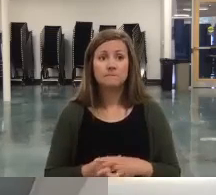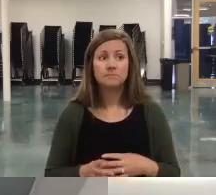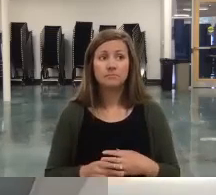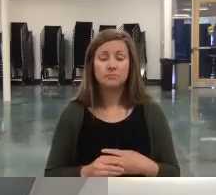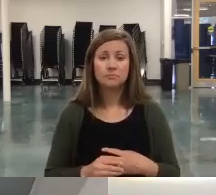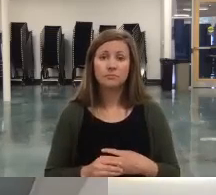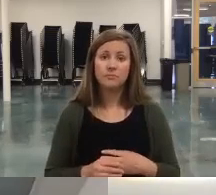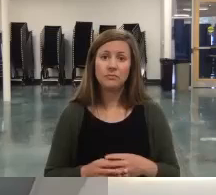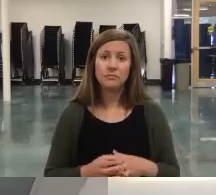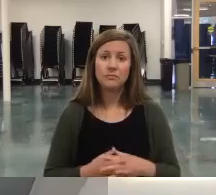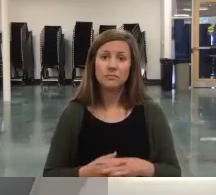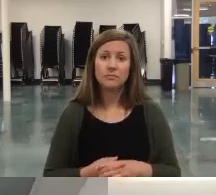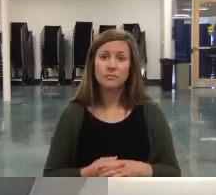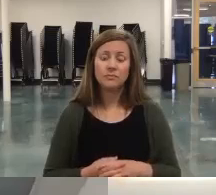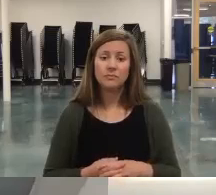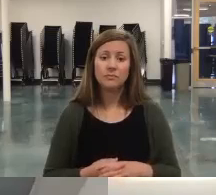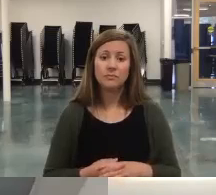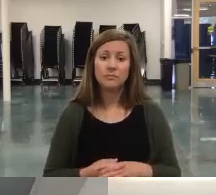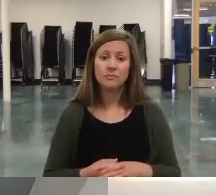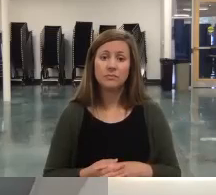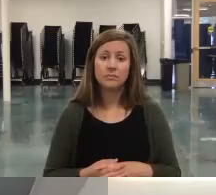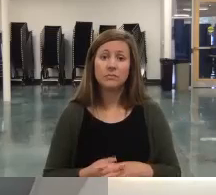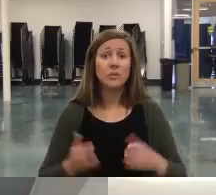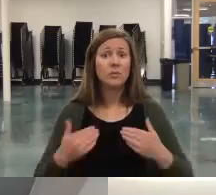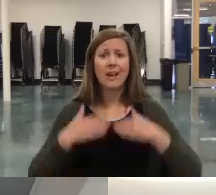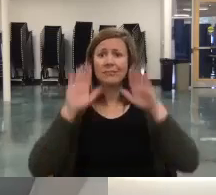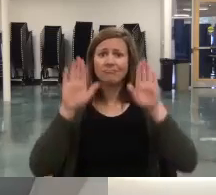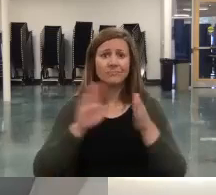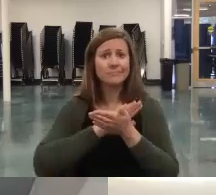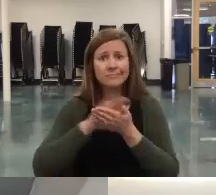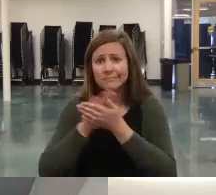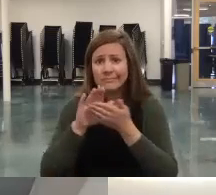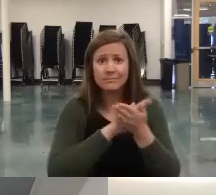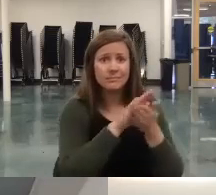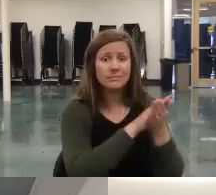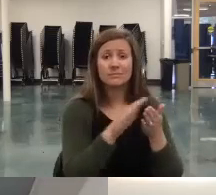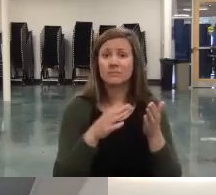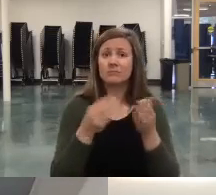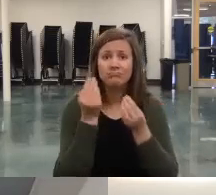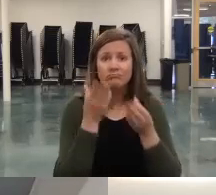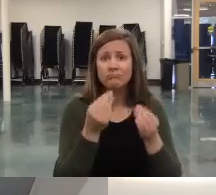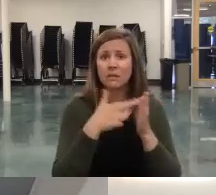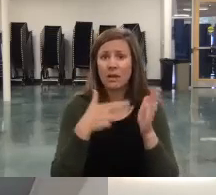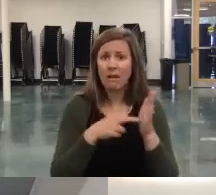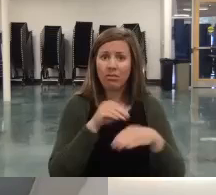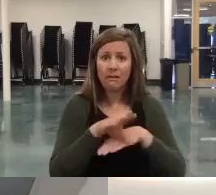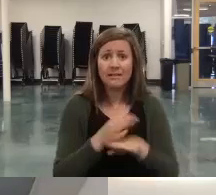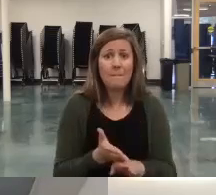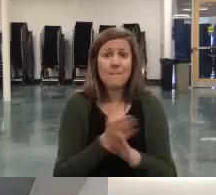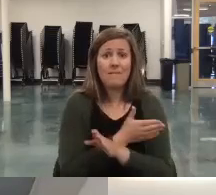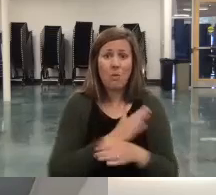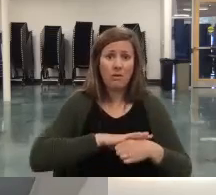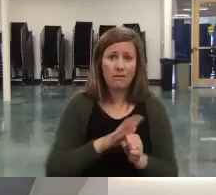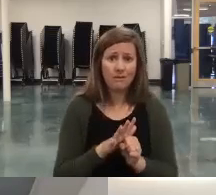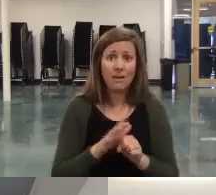We had excellent sanitation guidelines here prior to the pandemic, but